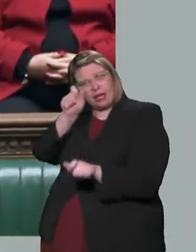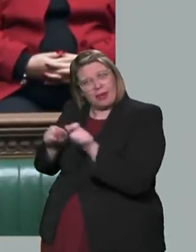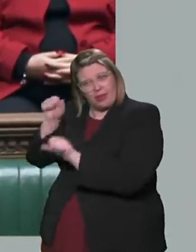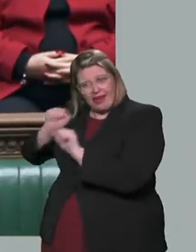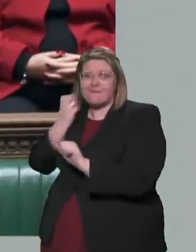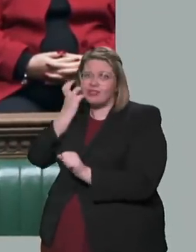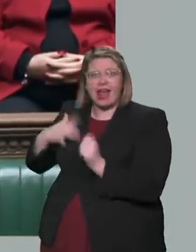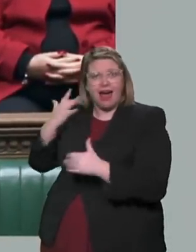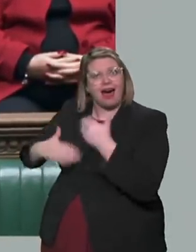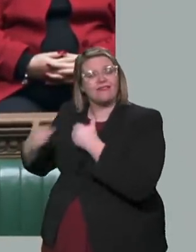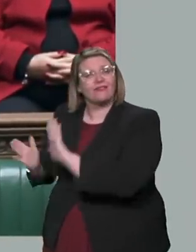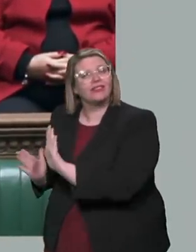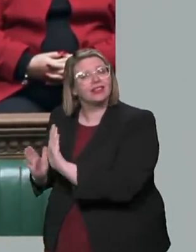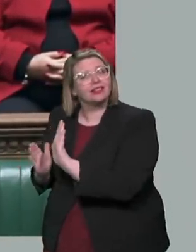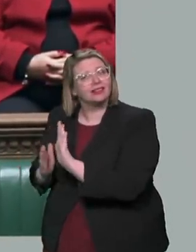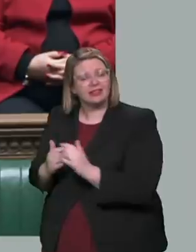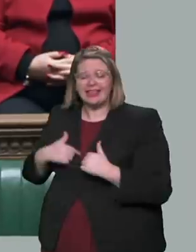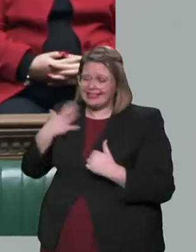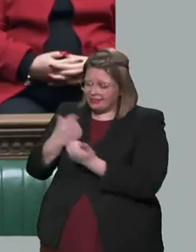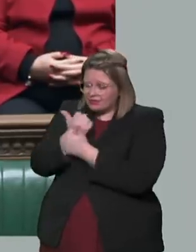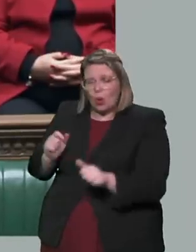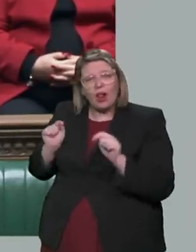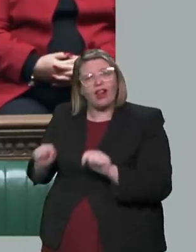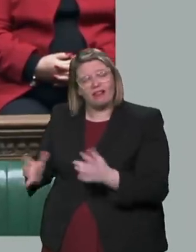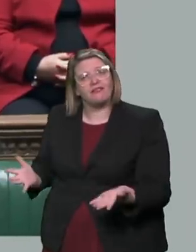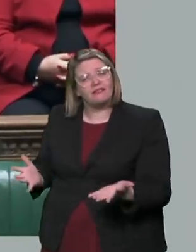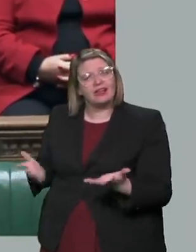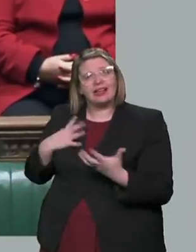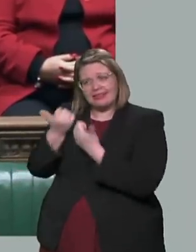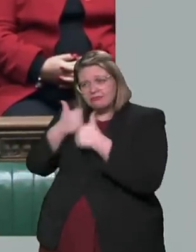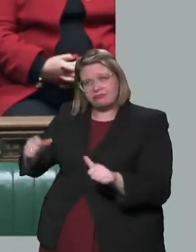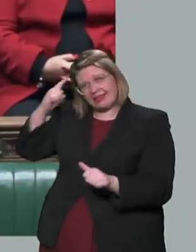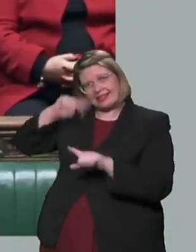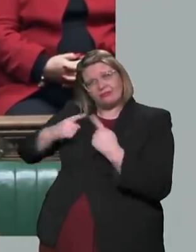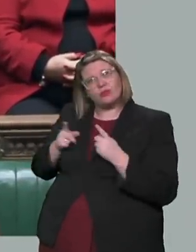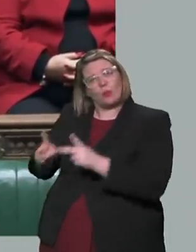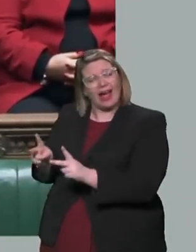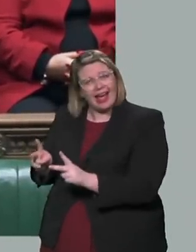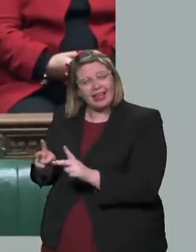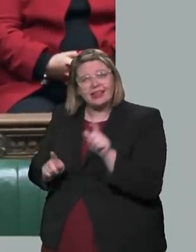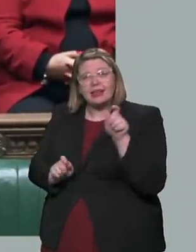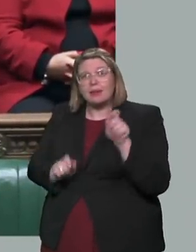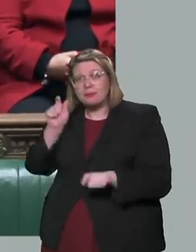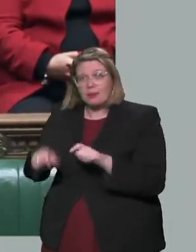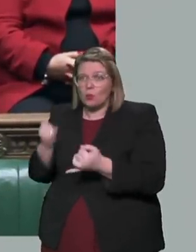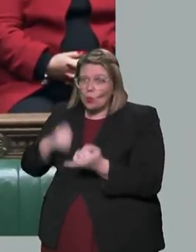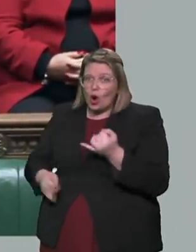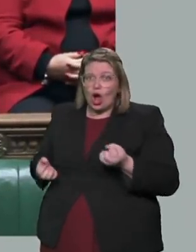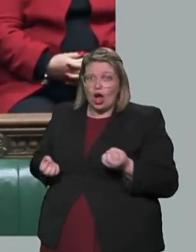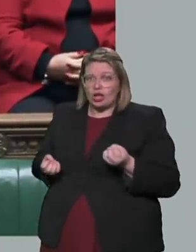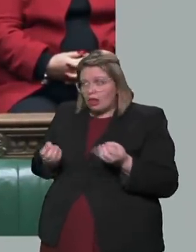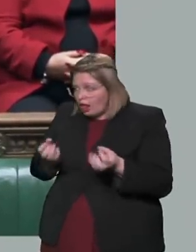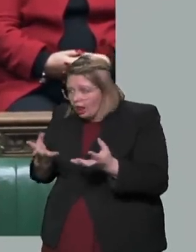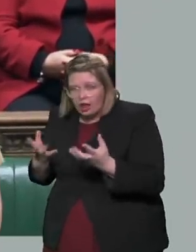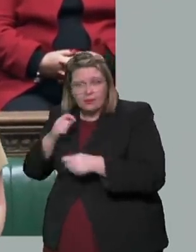people's lives. We need serious solutions, Mr. Speaker, to stop people falling into poverty